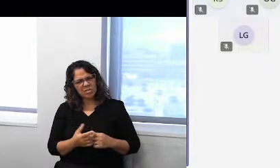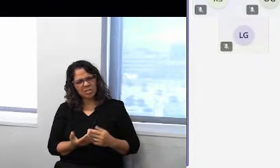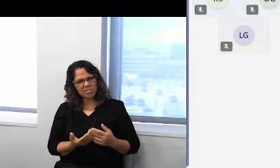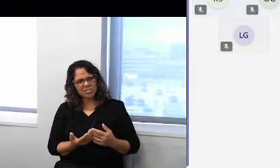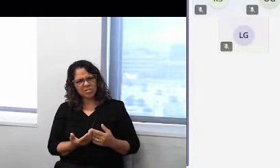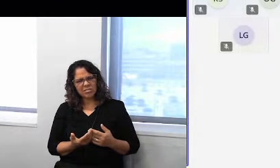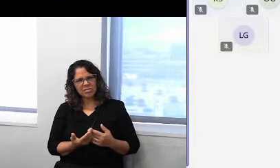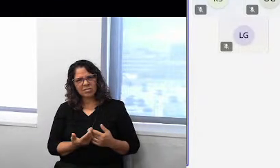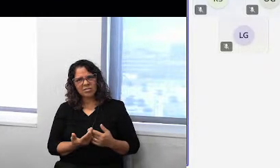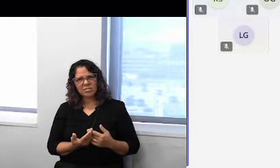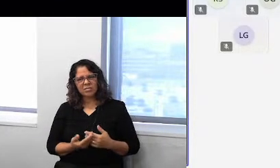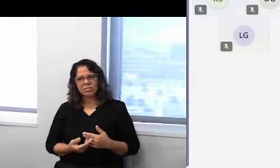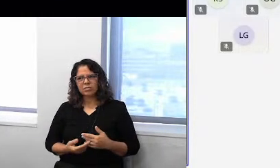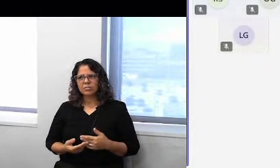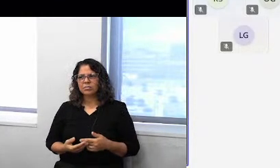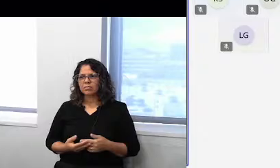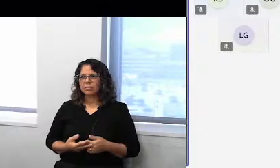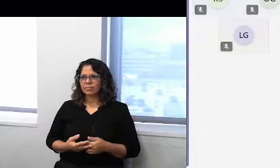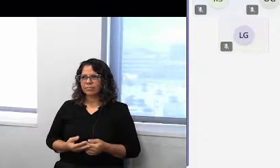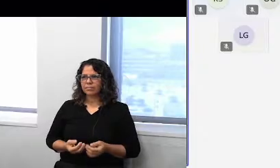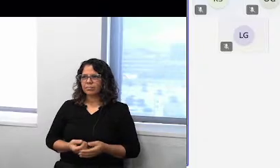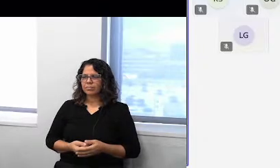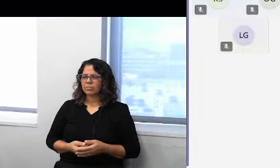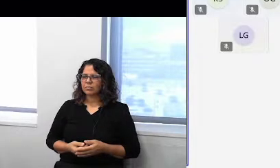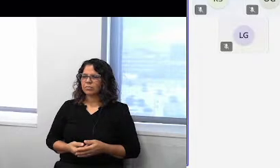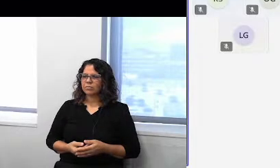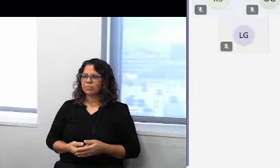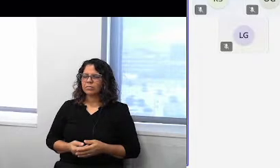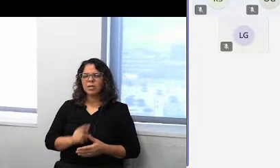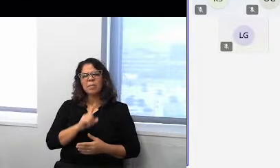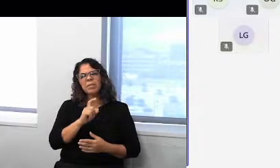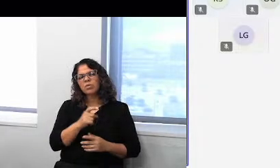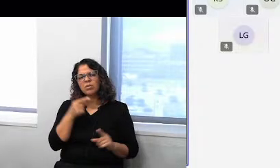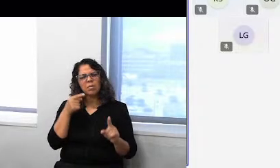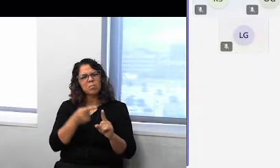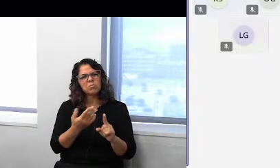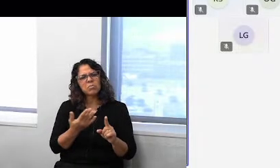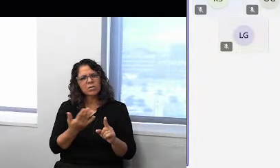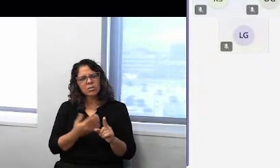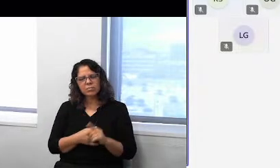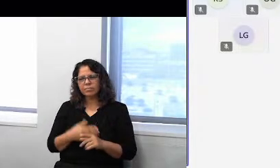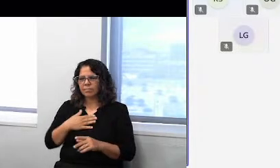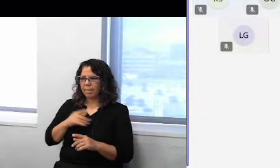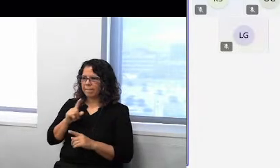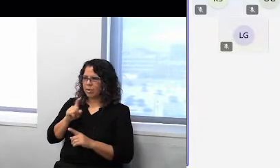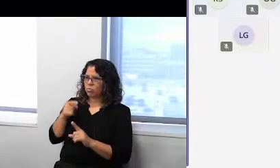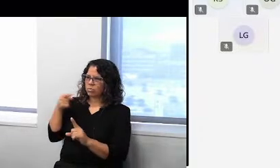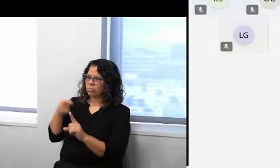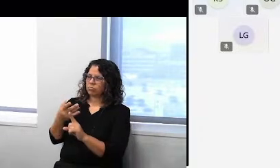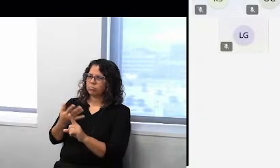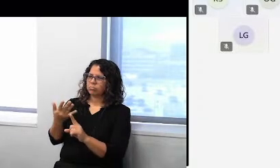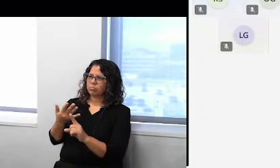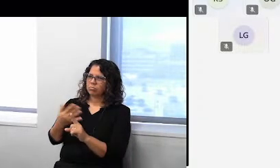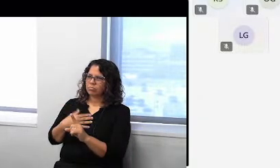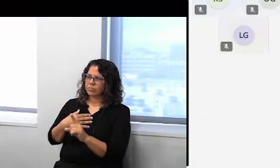actual question? Well, my actual question is,